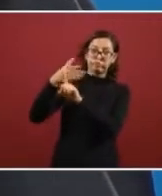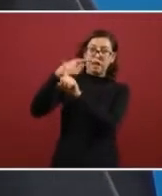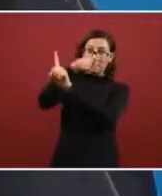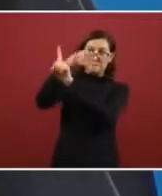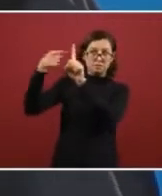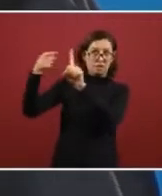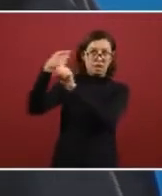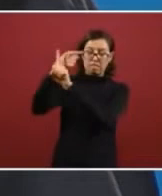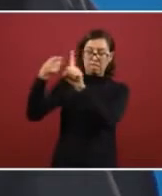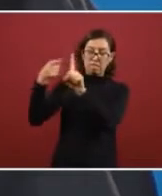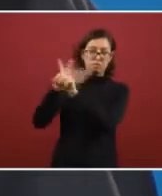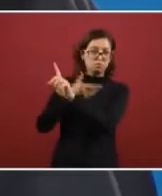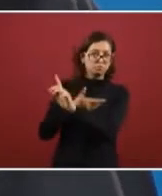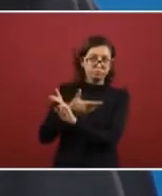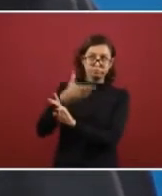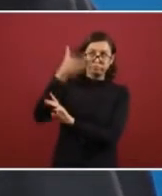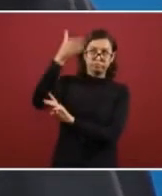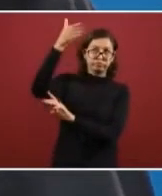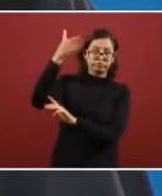half-mast.